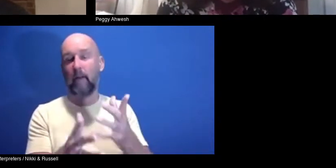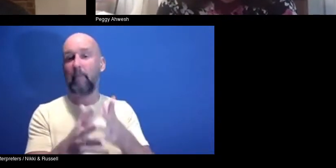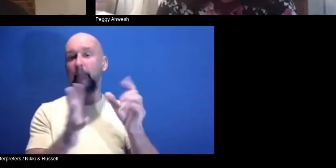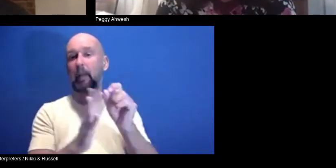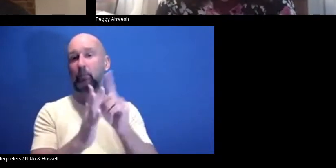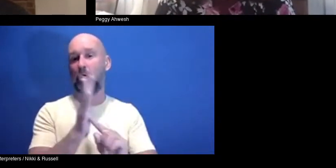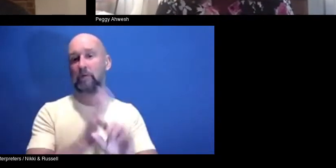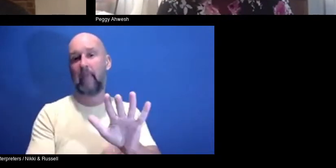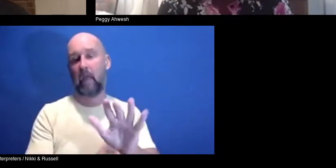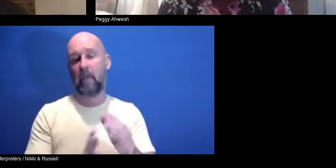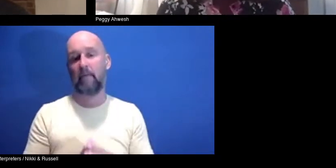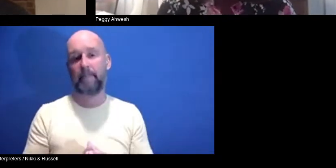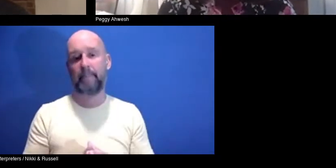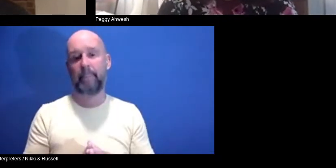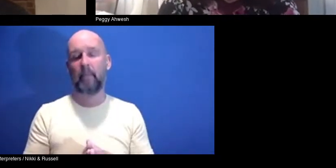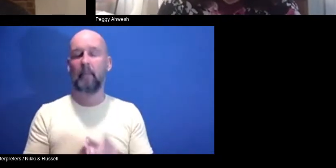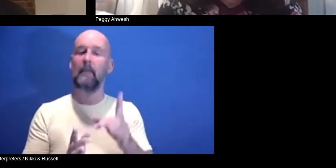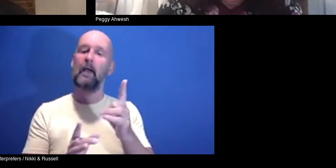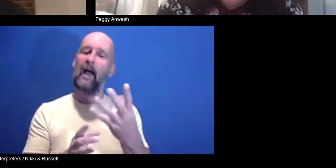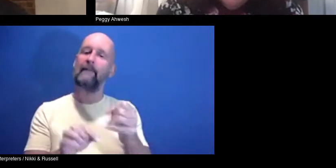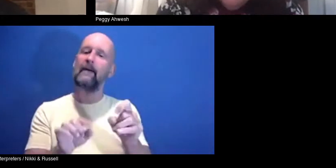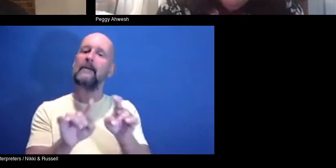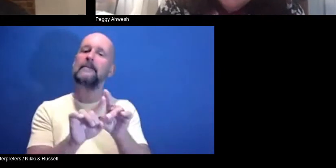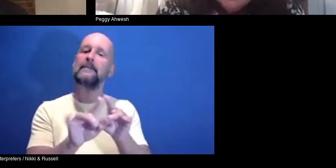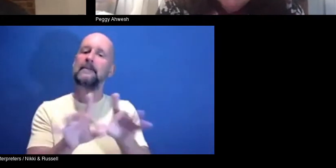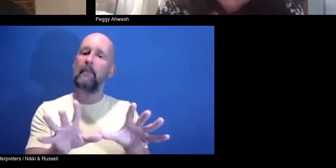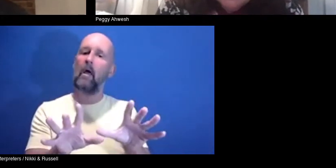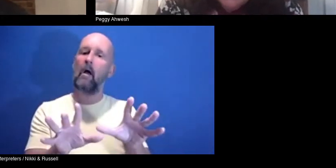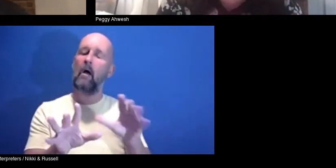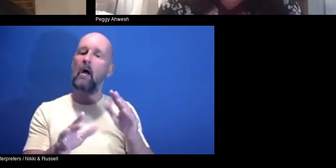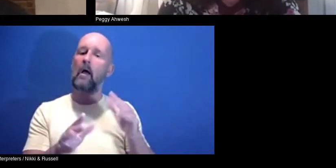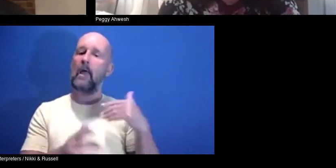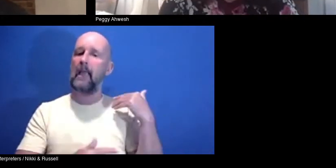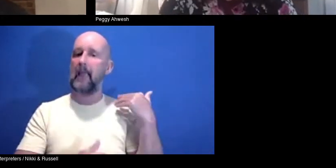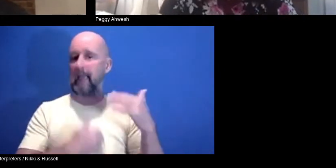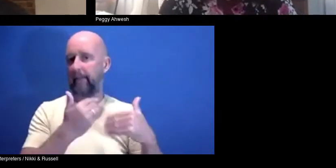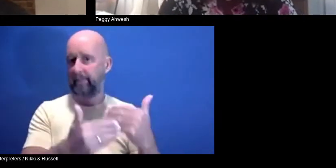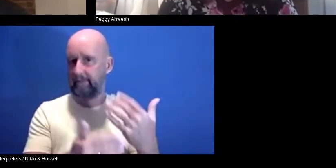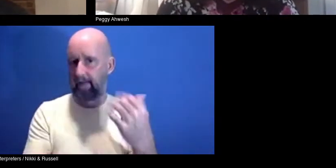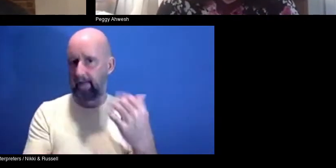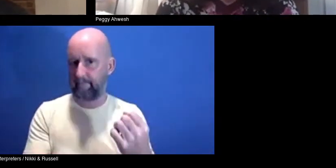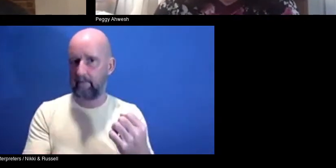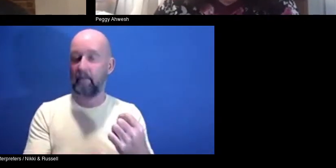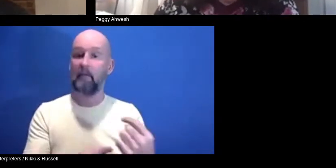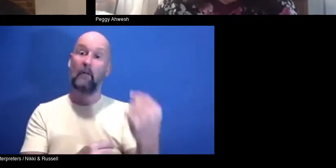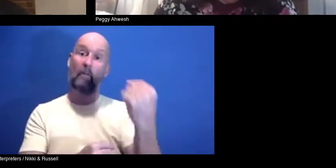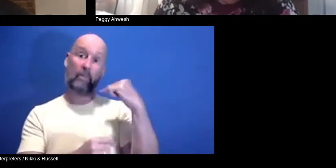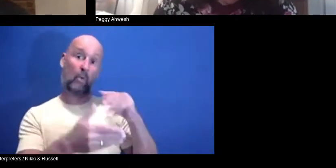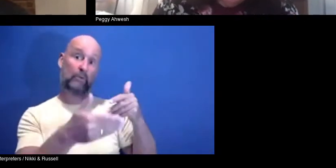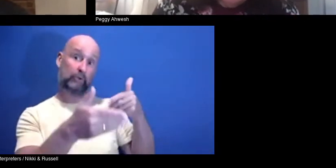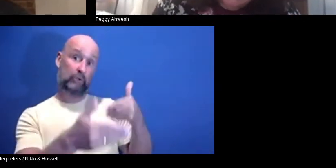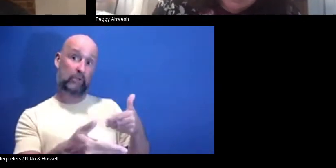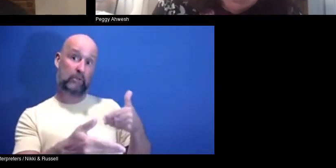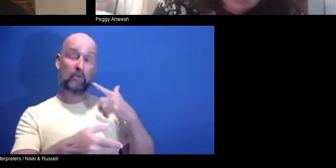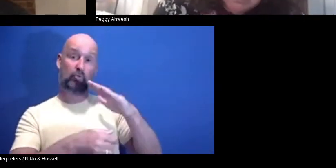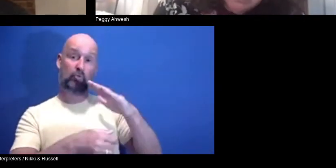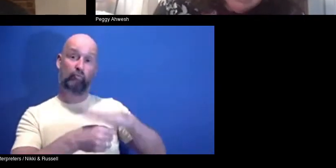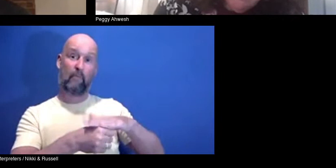but it had a very similar impetus, I would say, during those years as